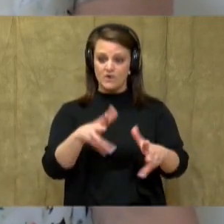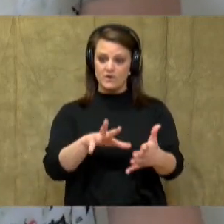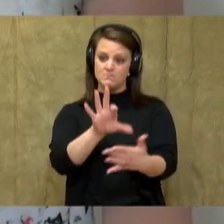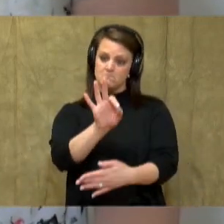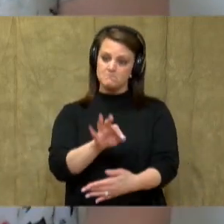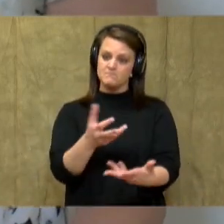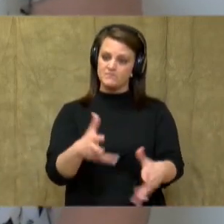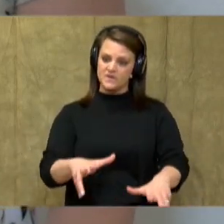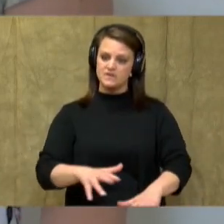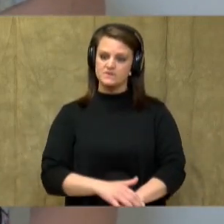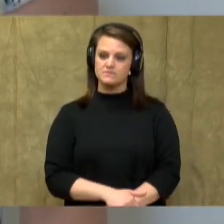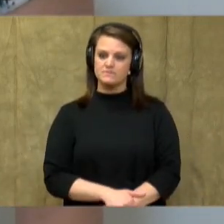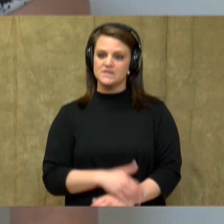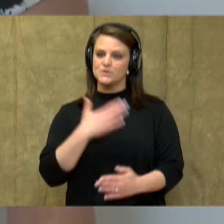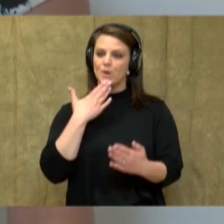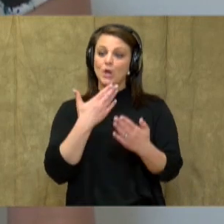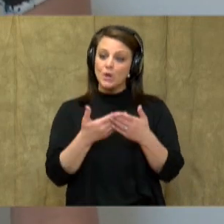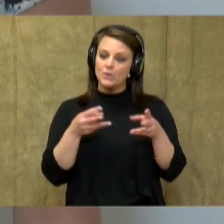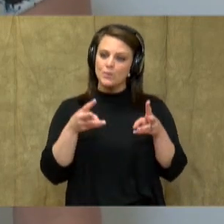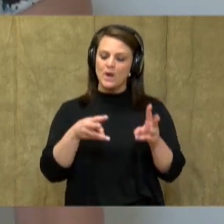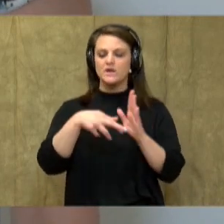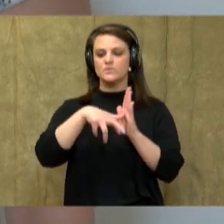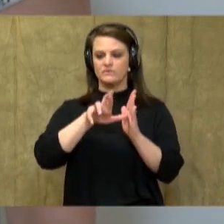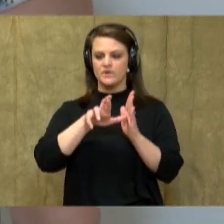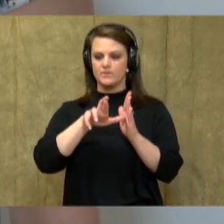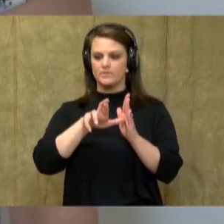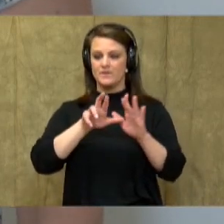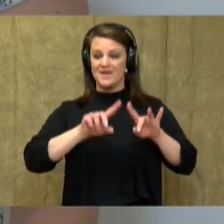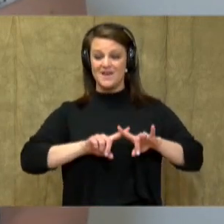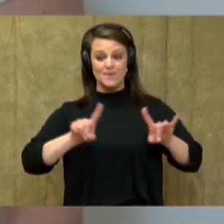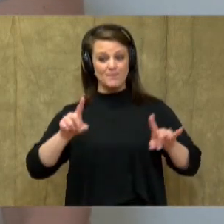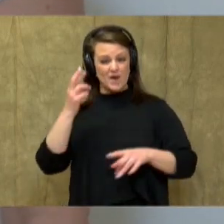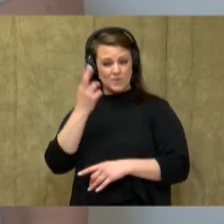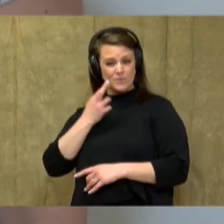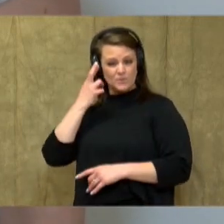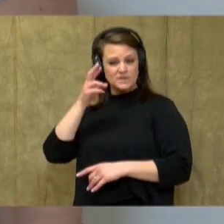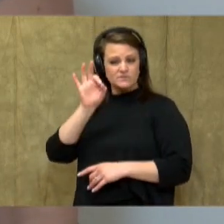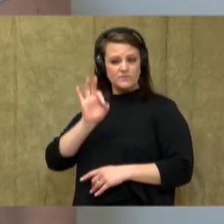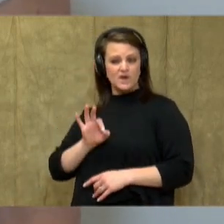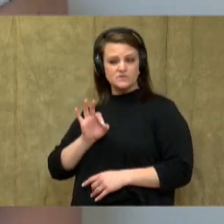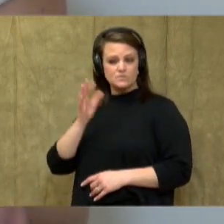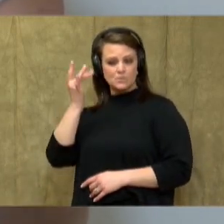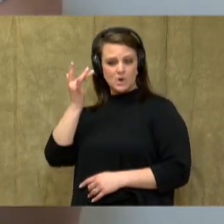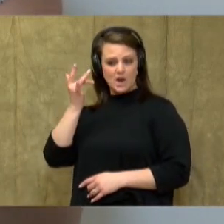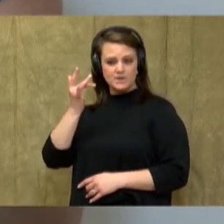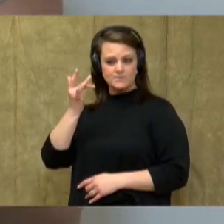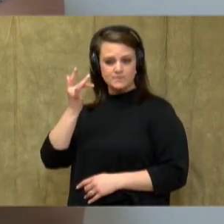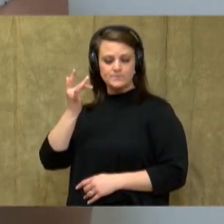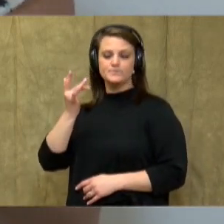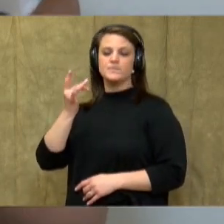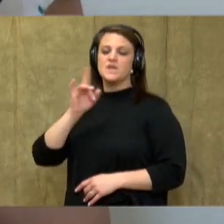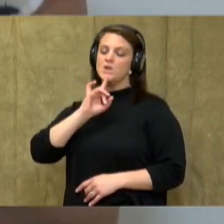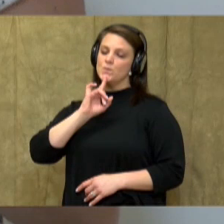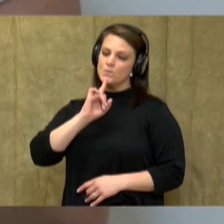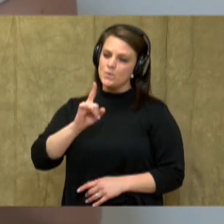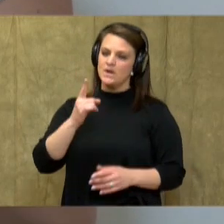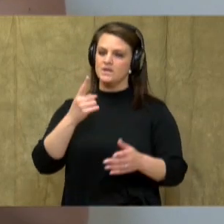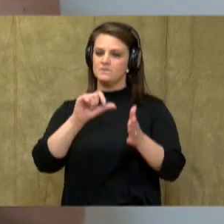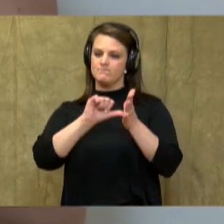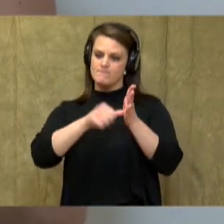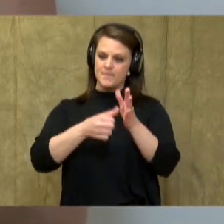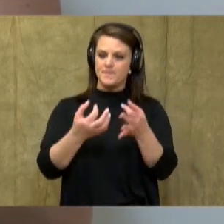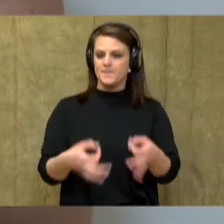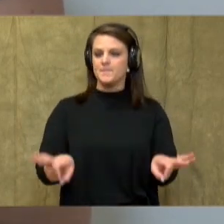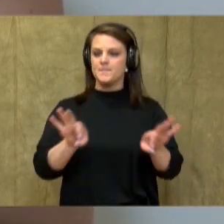fractions, and so this is a really great way to review. But the reason we're covering fractions is because it's really